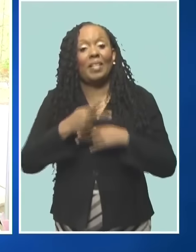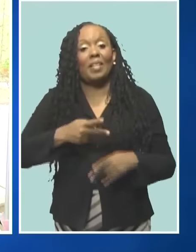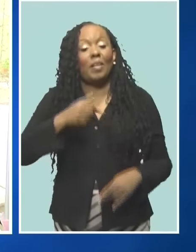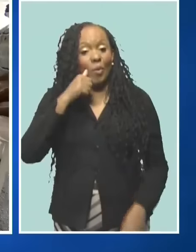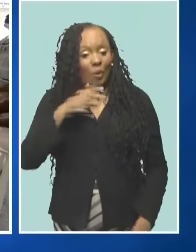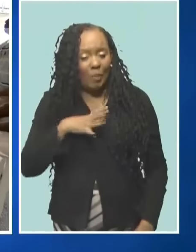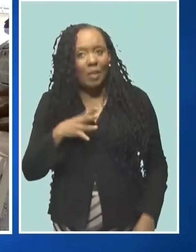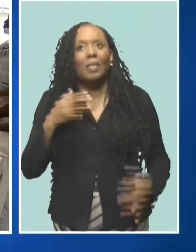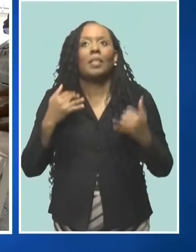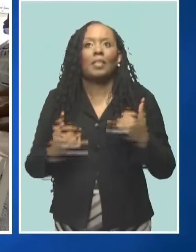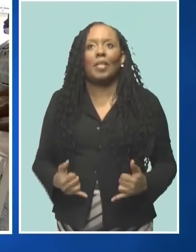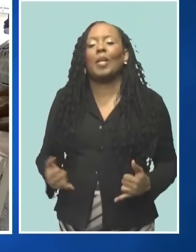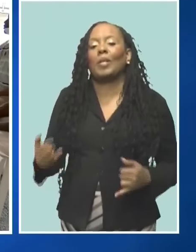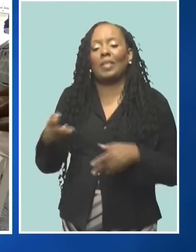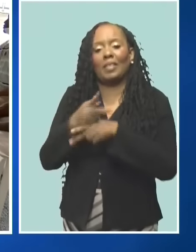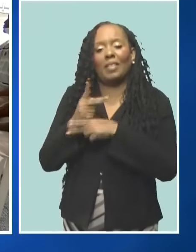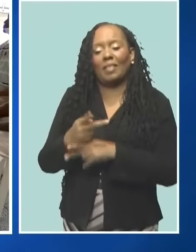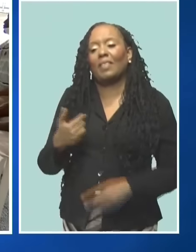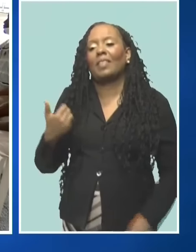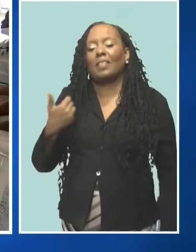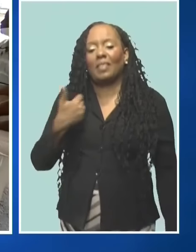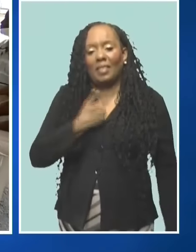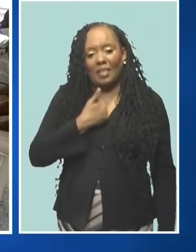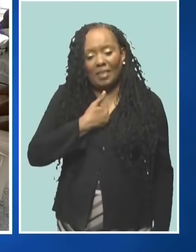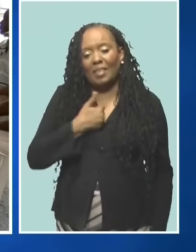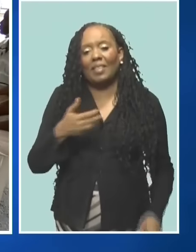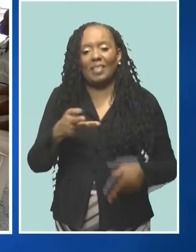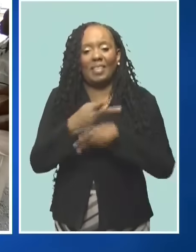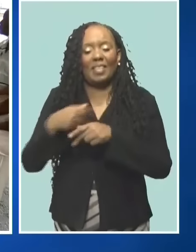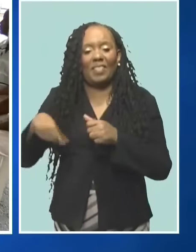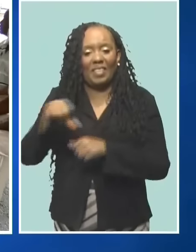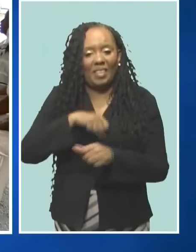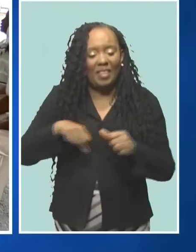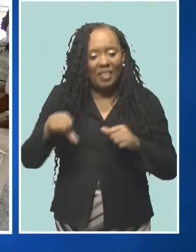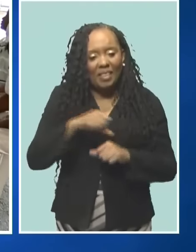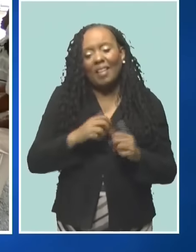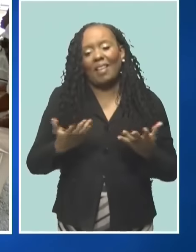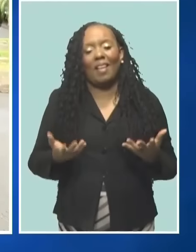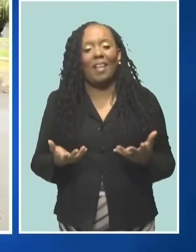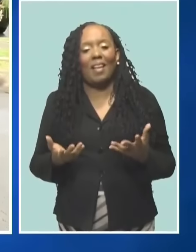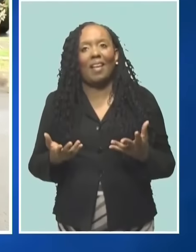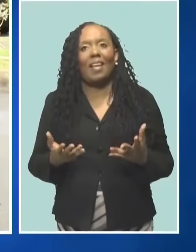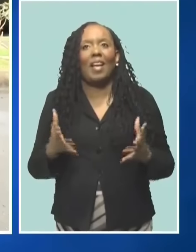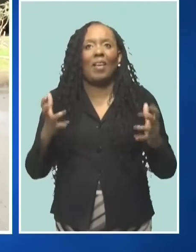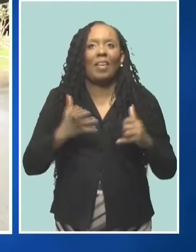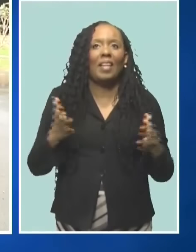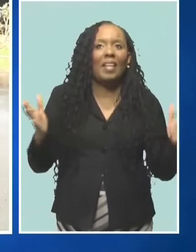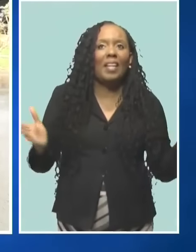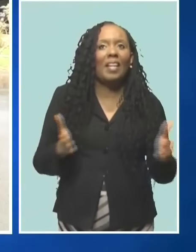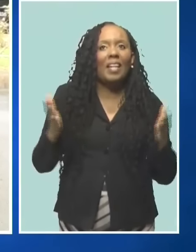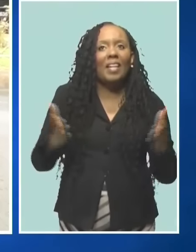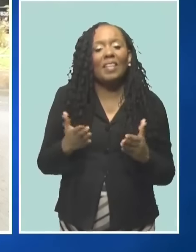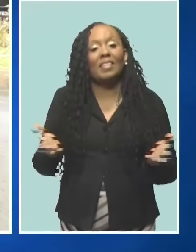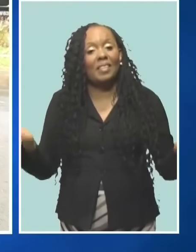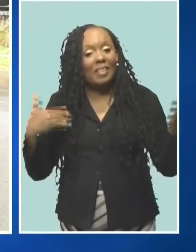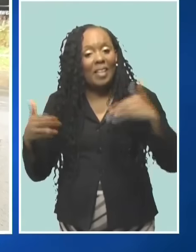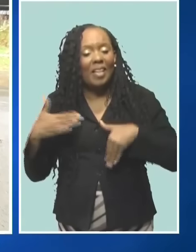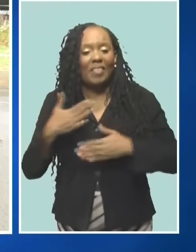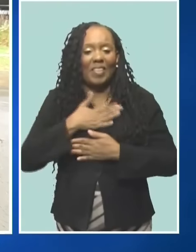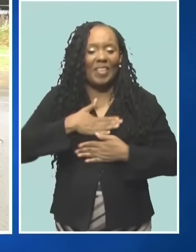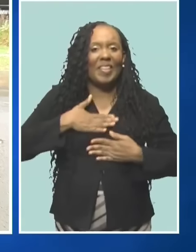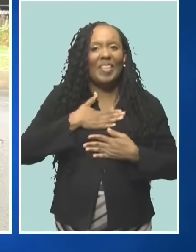our day that we need to take care of each other and look out for each other. So I want to encourage you all to come and enjoy